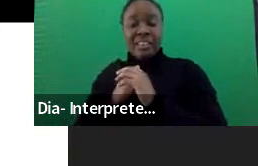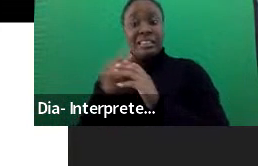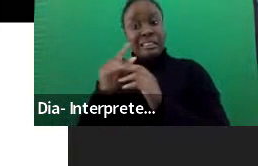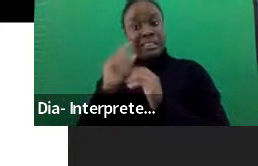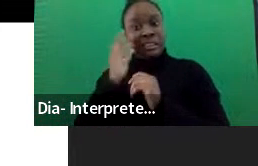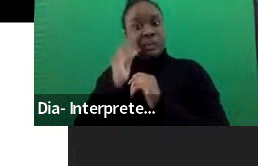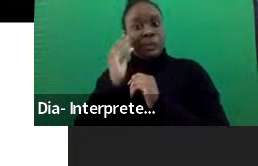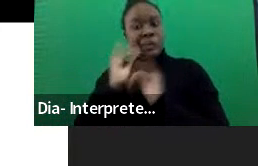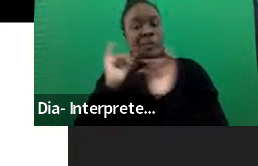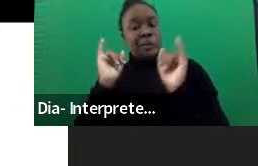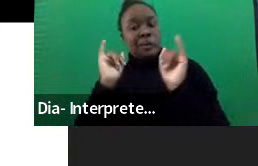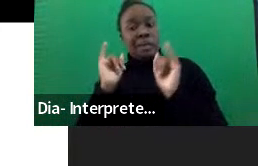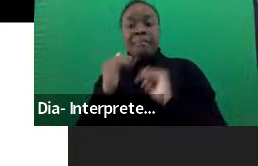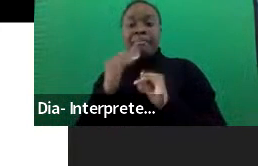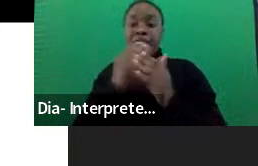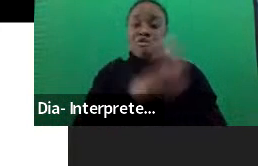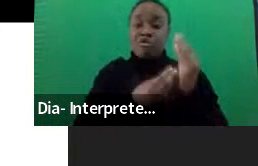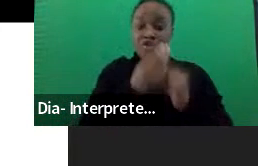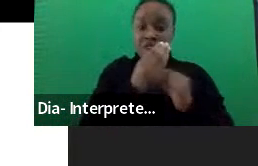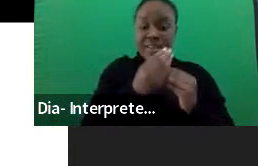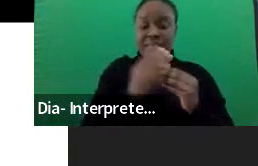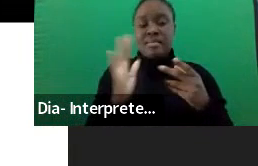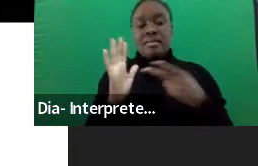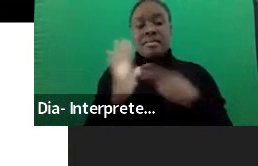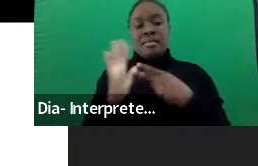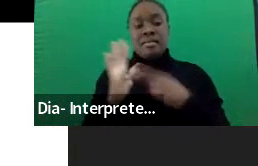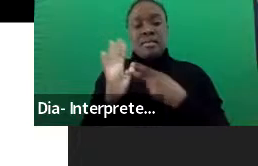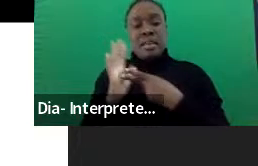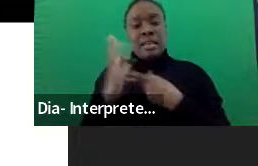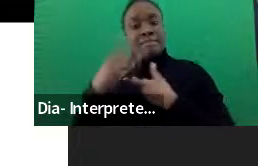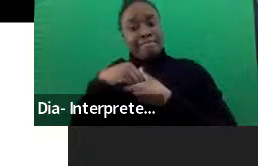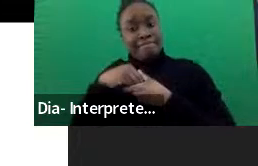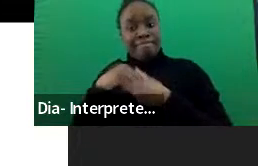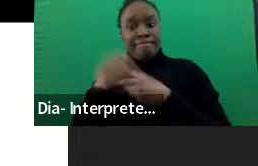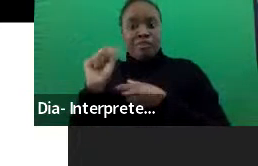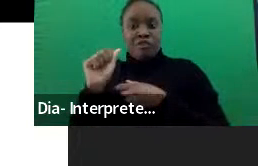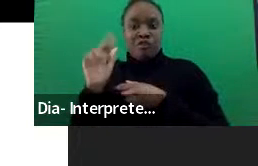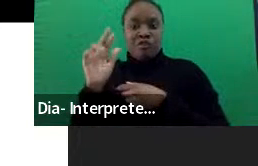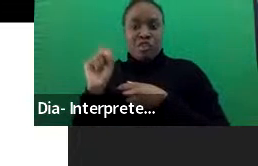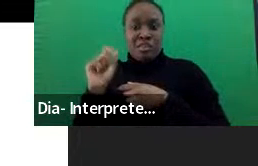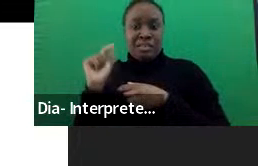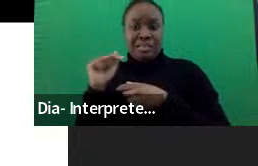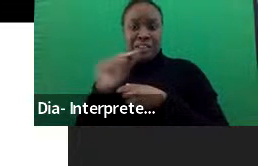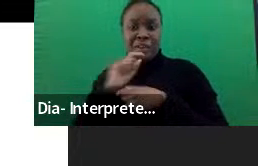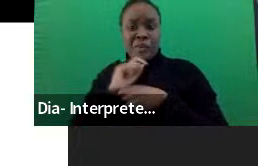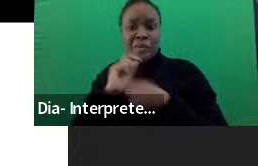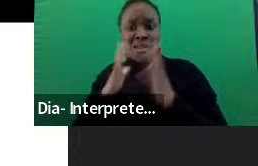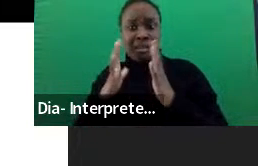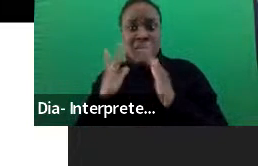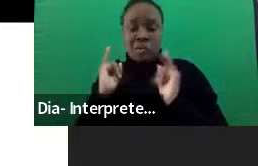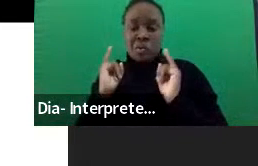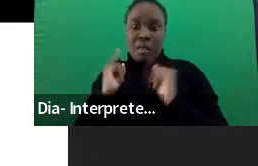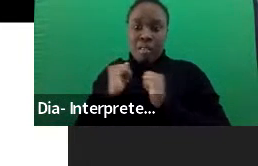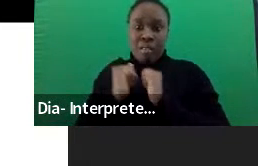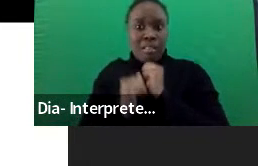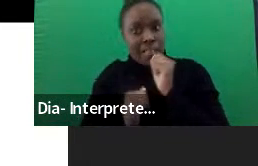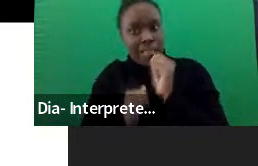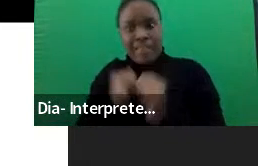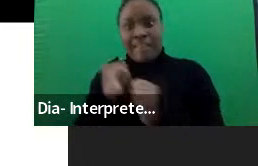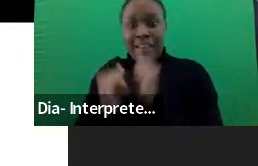by trade as well as the internal SARS users. To that